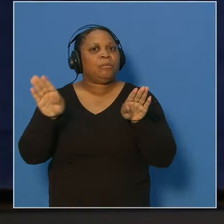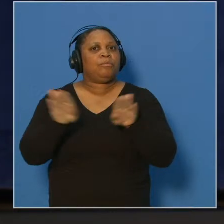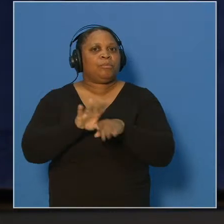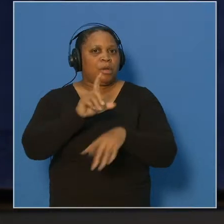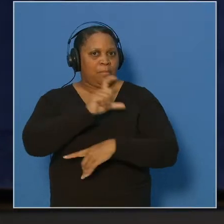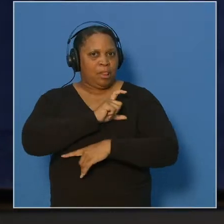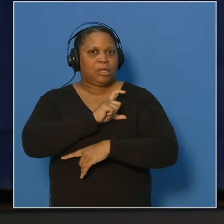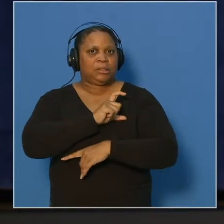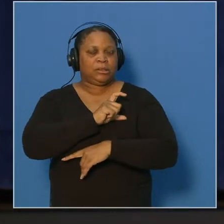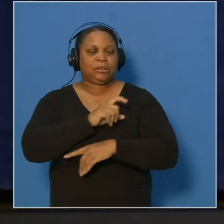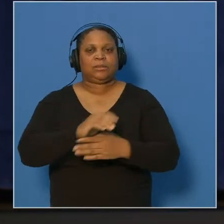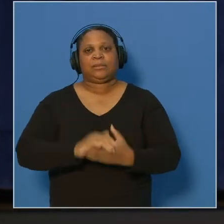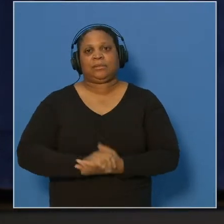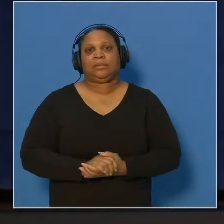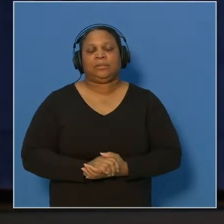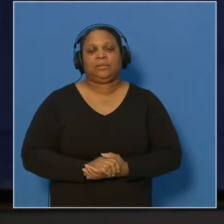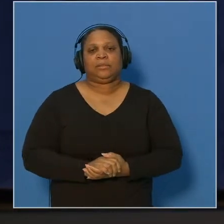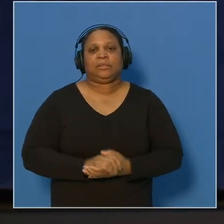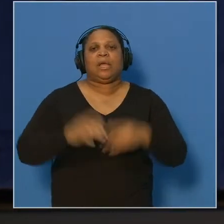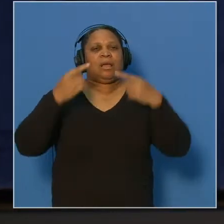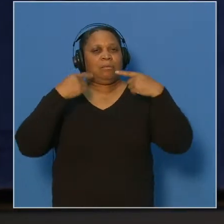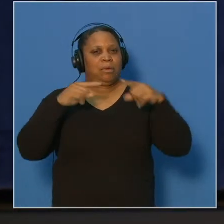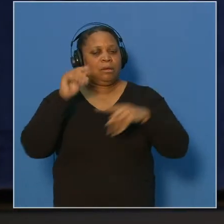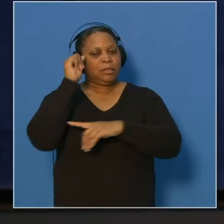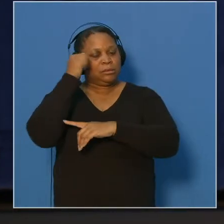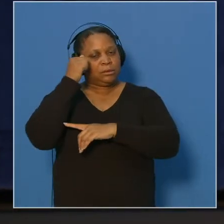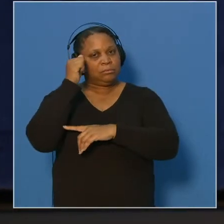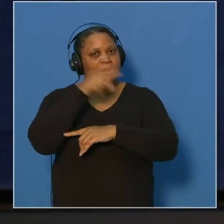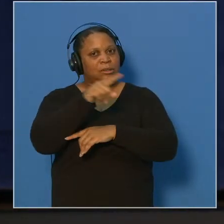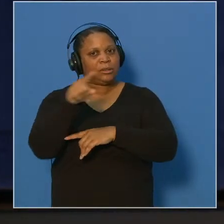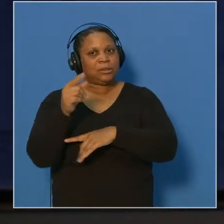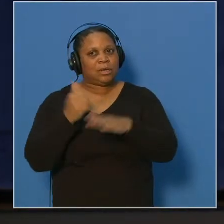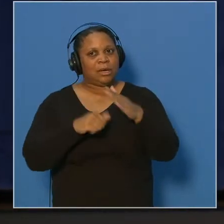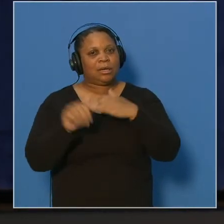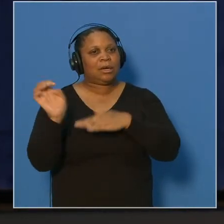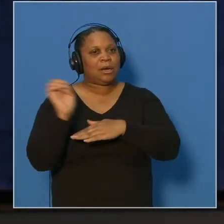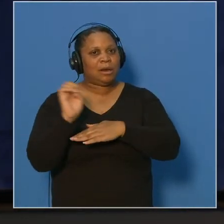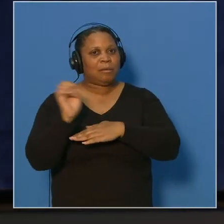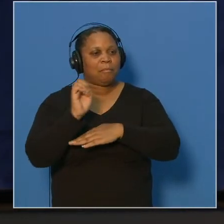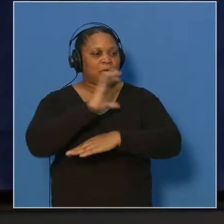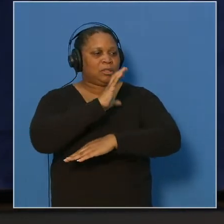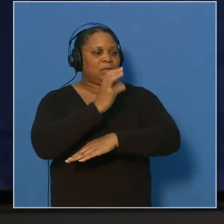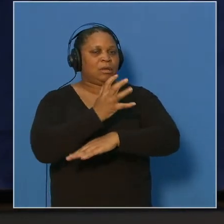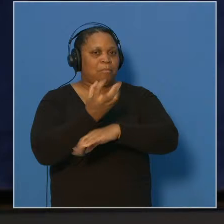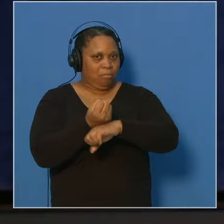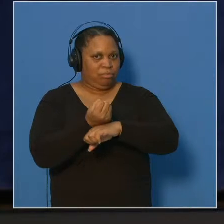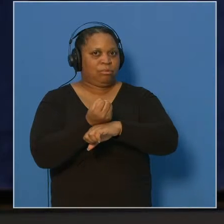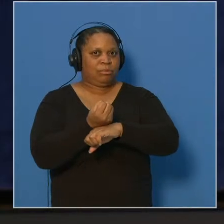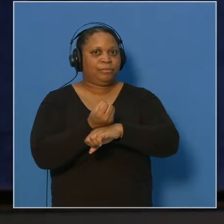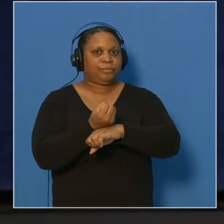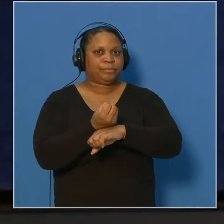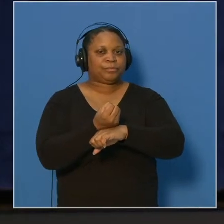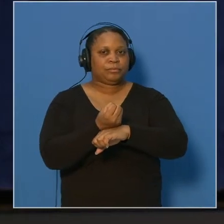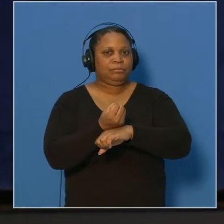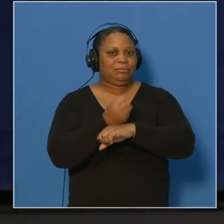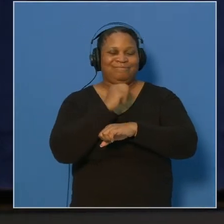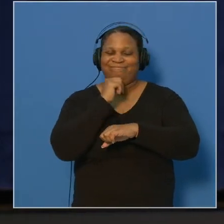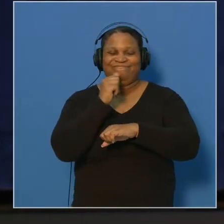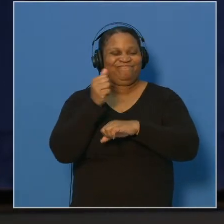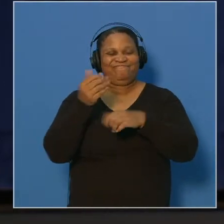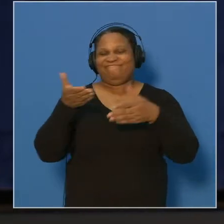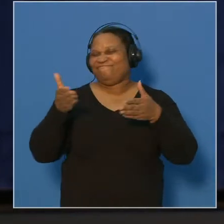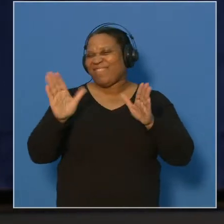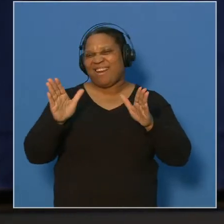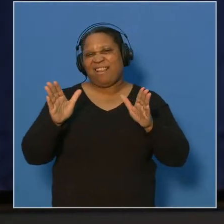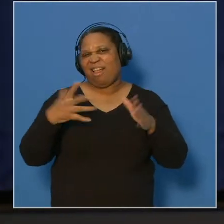Service. The public should be reminded that under the Emergency Powers Shelter-in-Place regulations, you are not allowed to